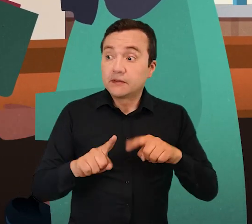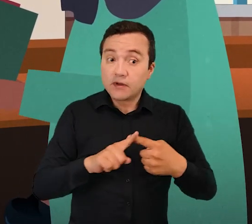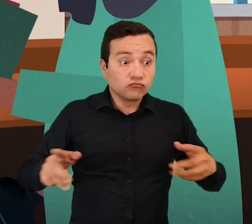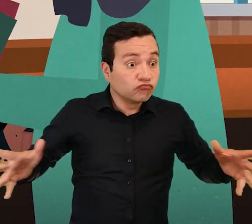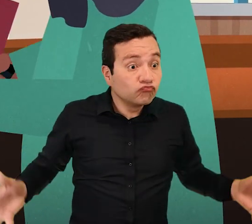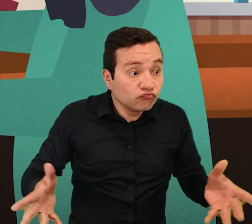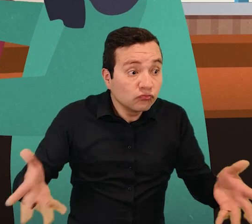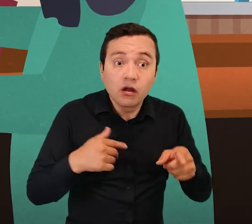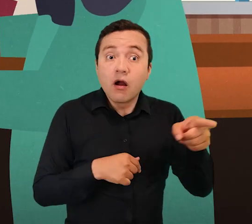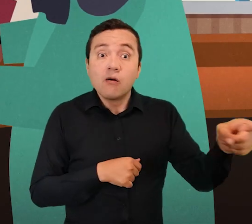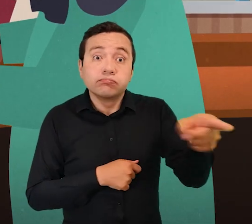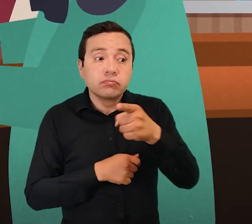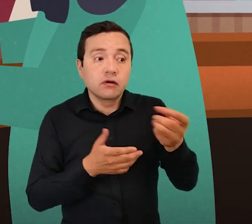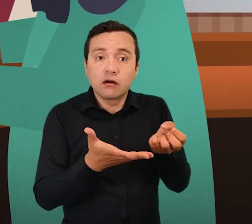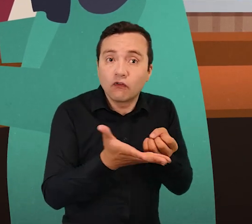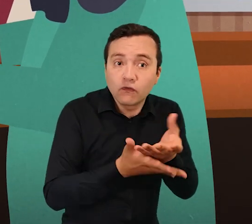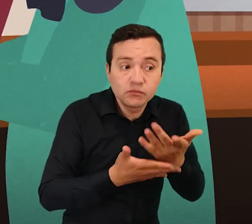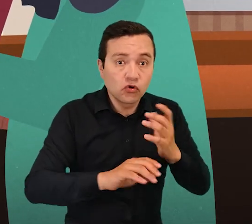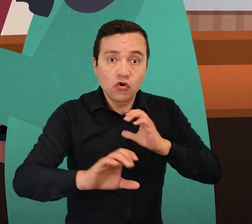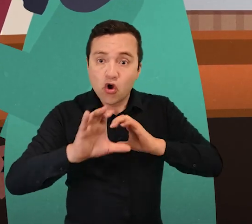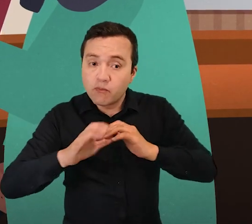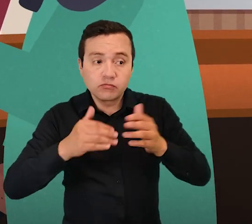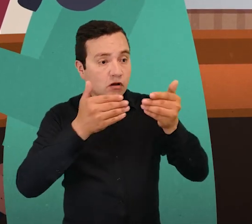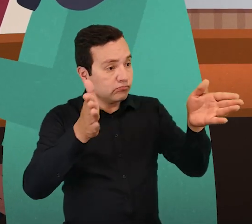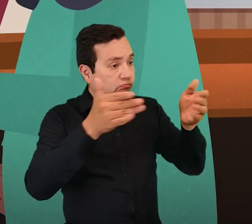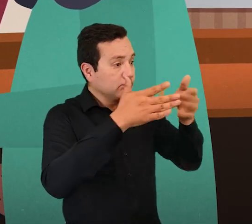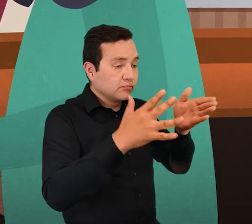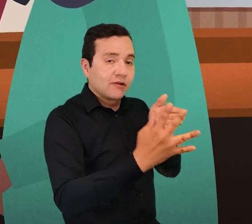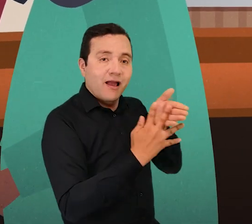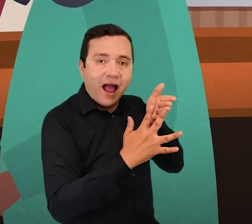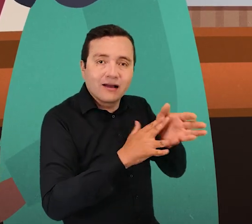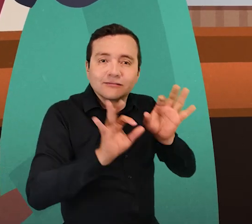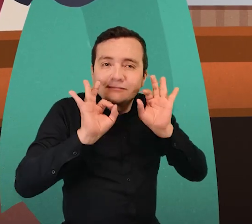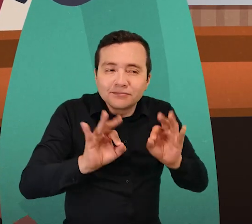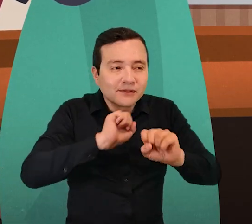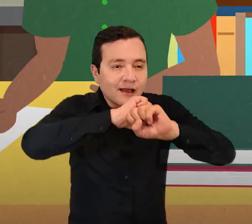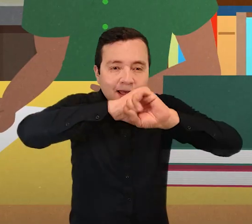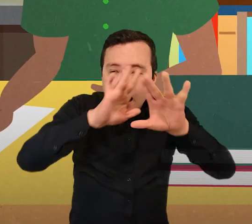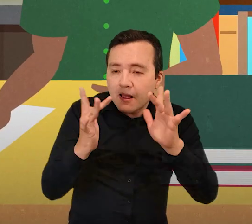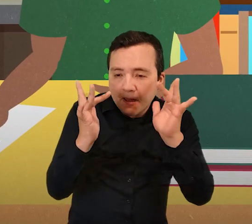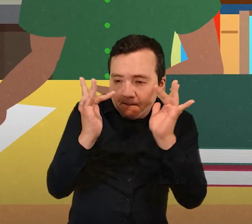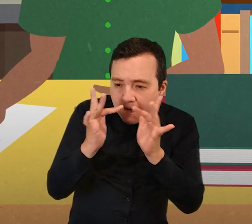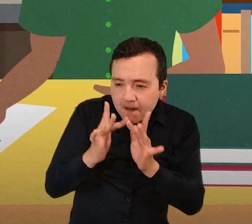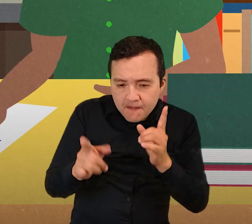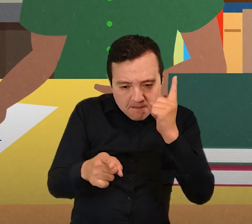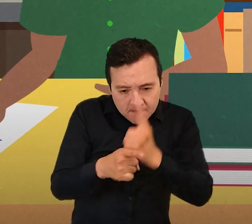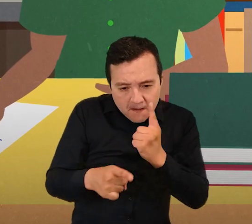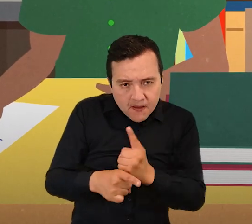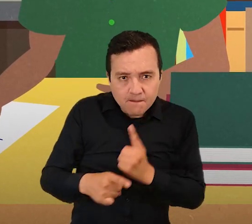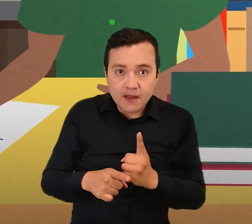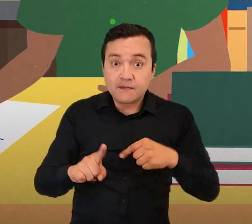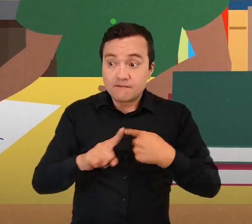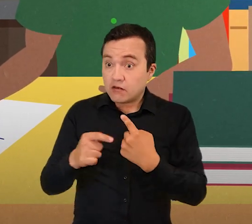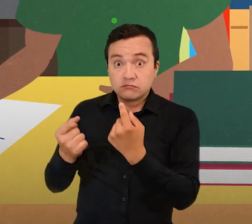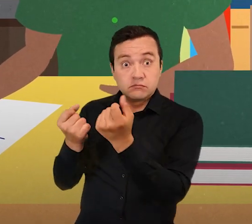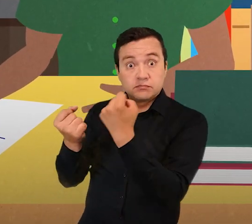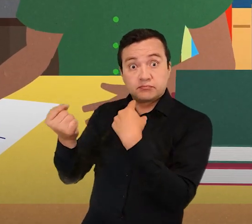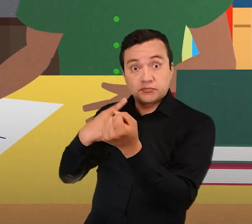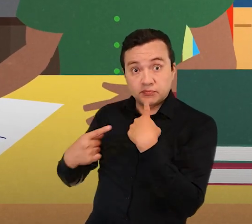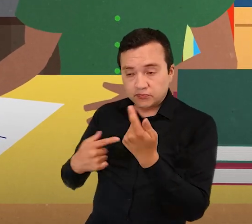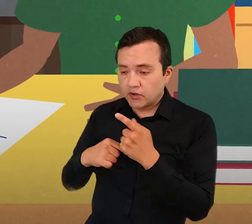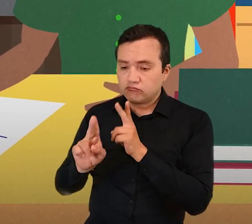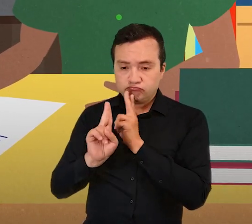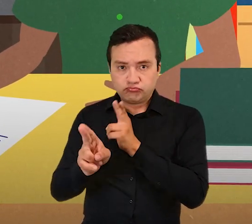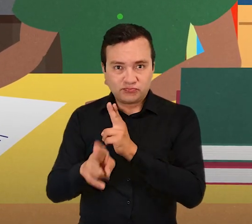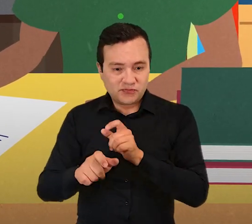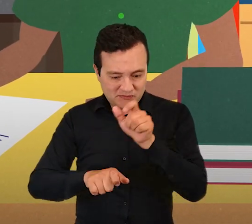to information and communications in a clear, accurate, and timely manner, applying also to individual or